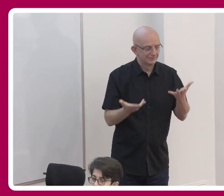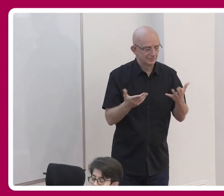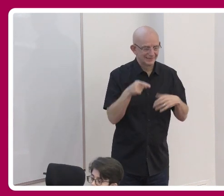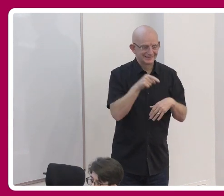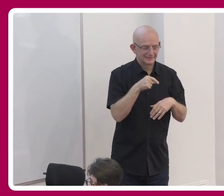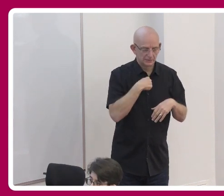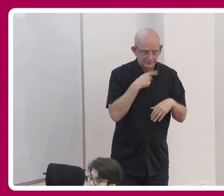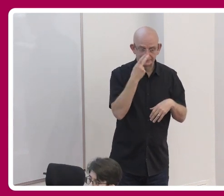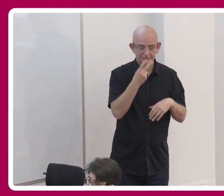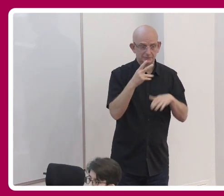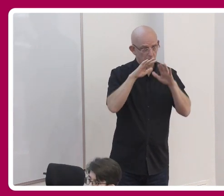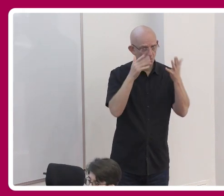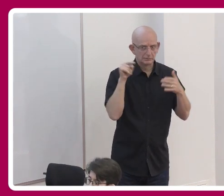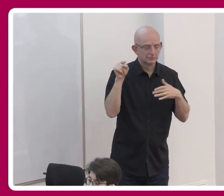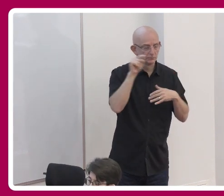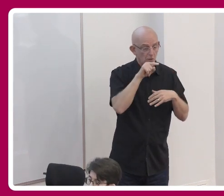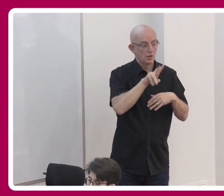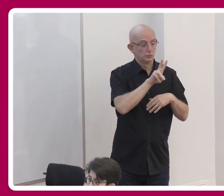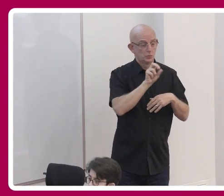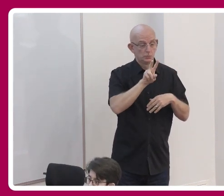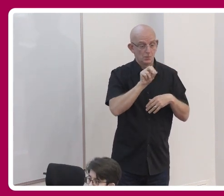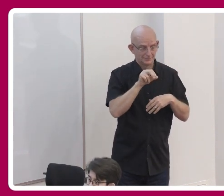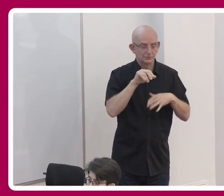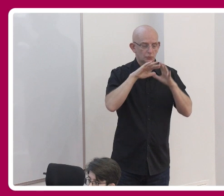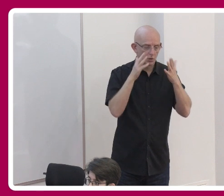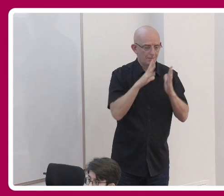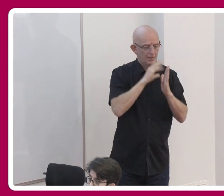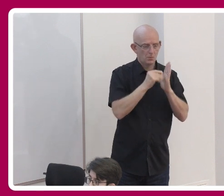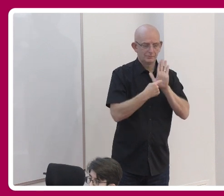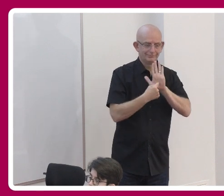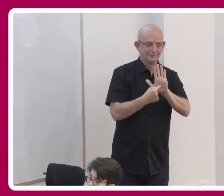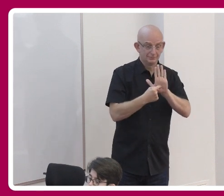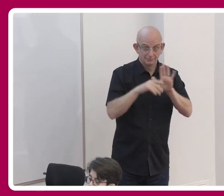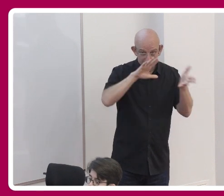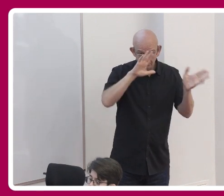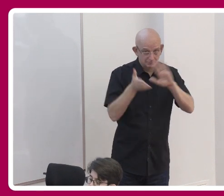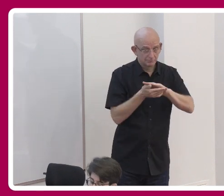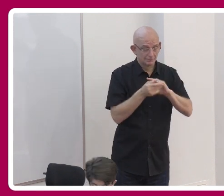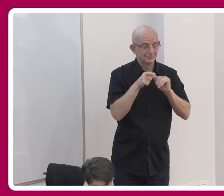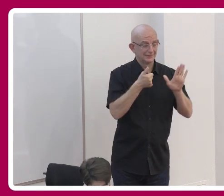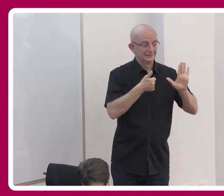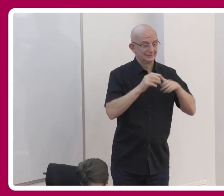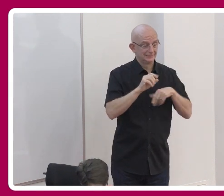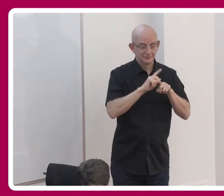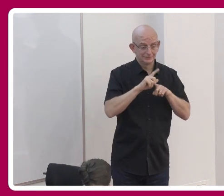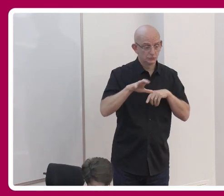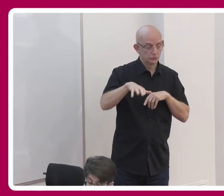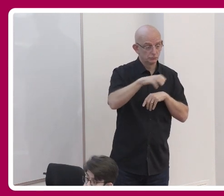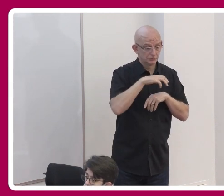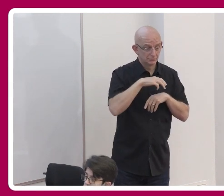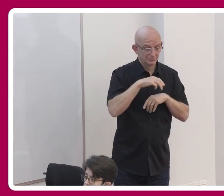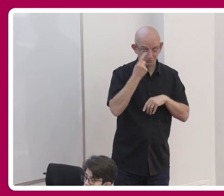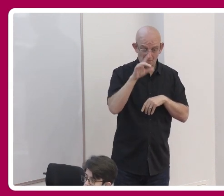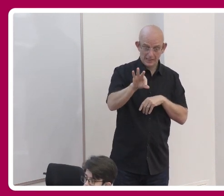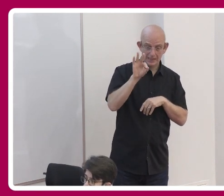it's not an isolated case, but is rather quite widespread. So in the case of Indonesia,